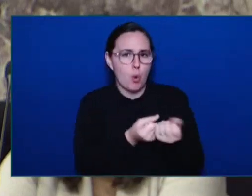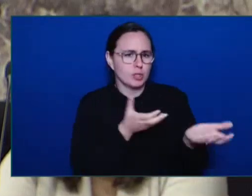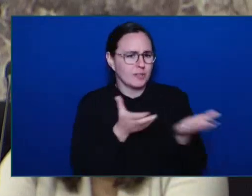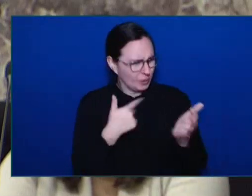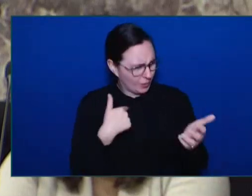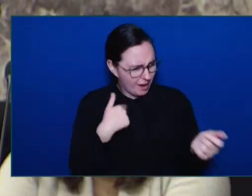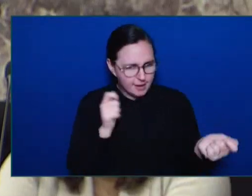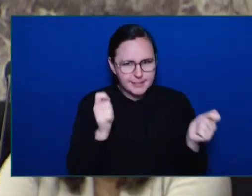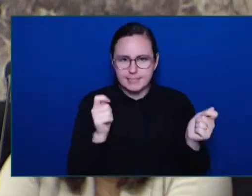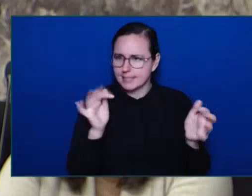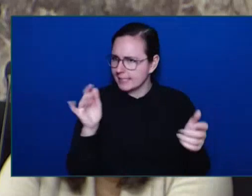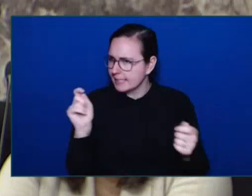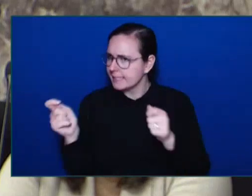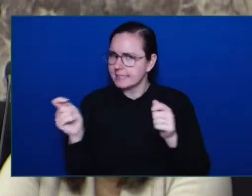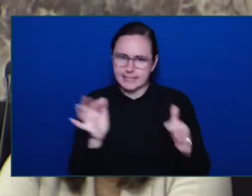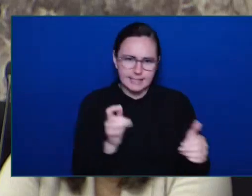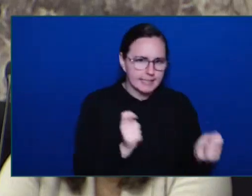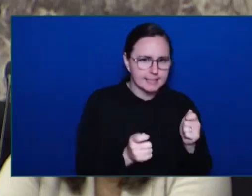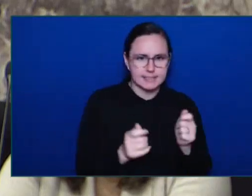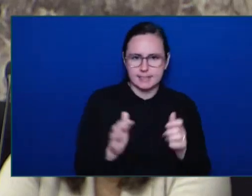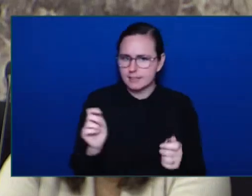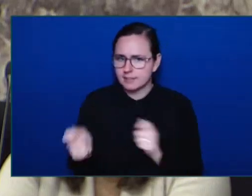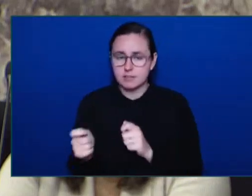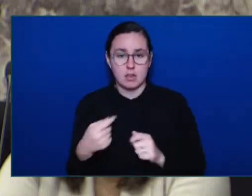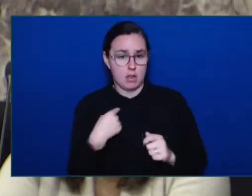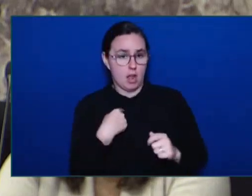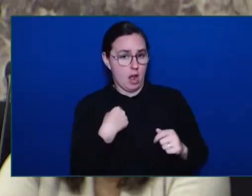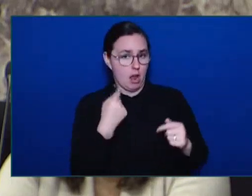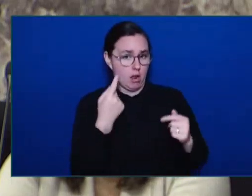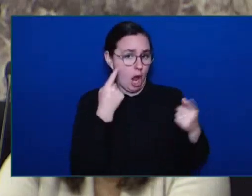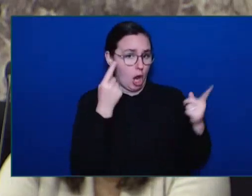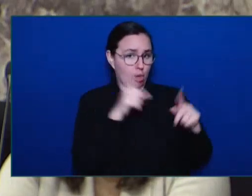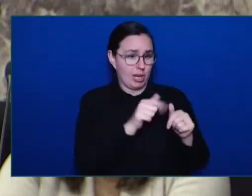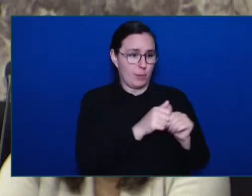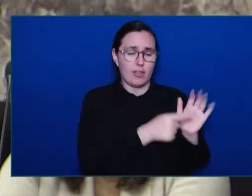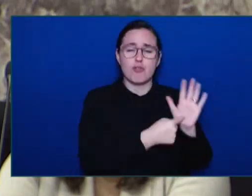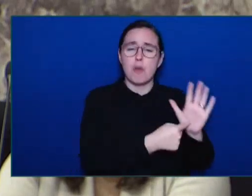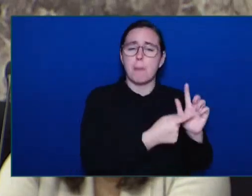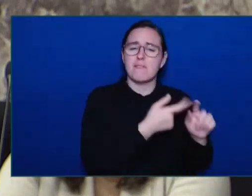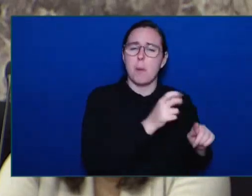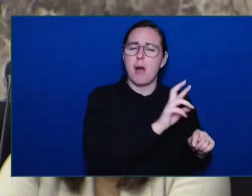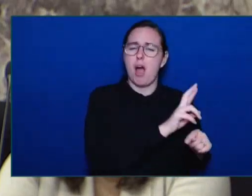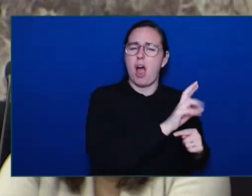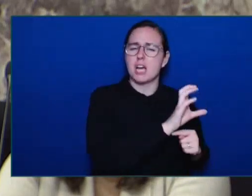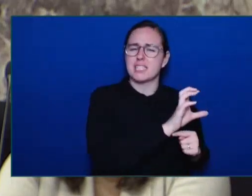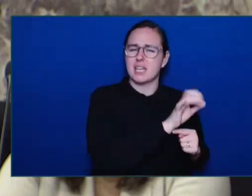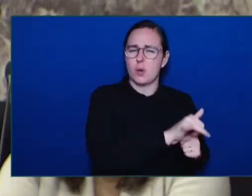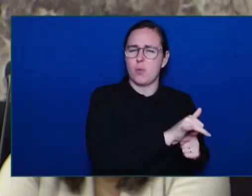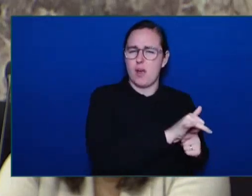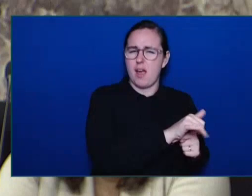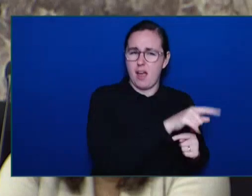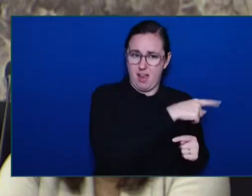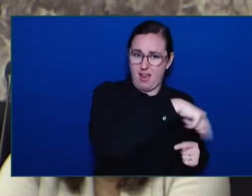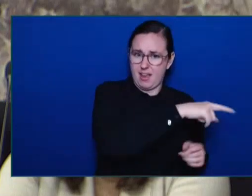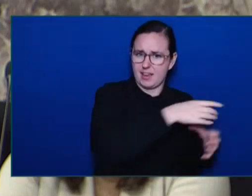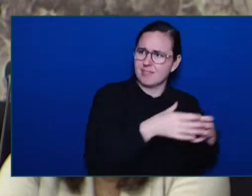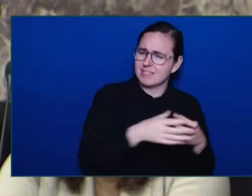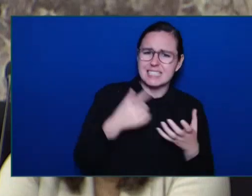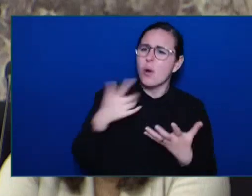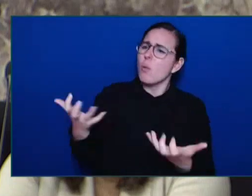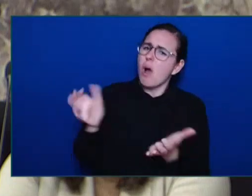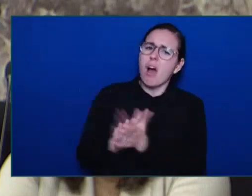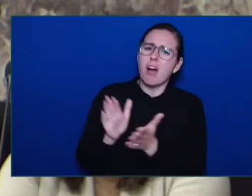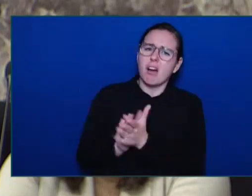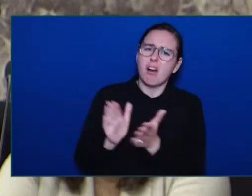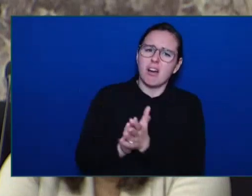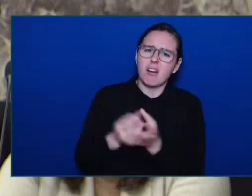representative that when it comes to her recommendations, we want the impacts to be felt faster on the ground, and many of our actions are already